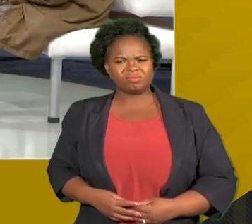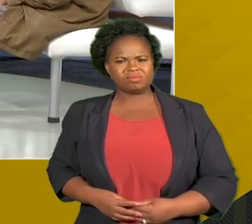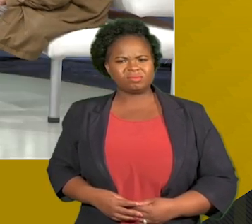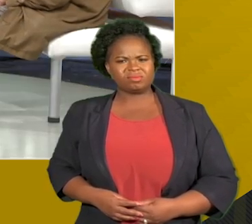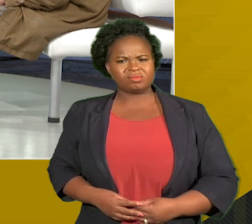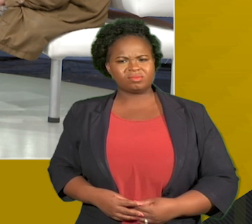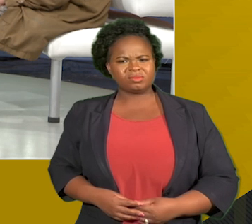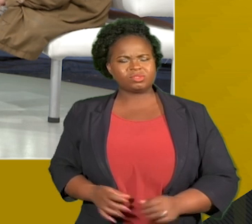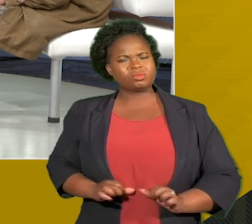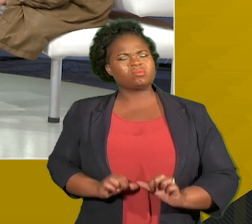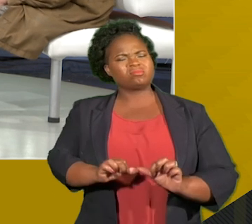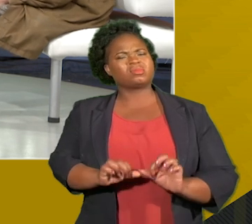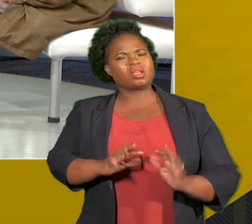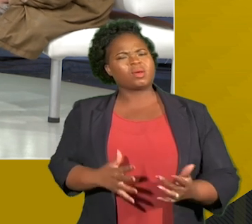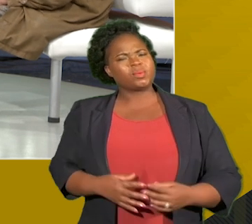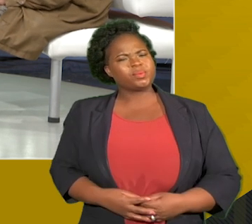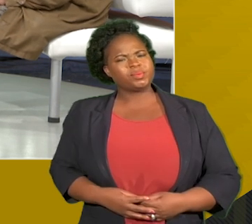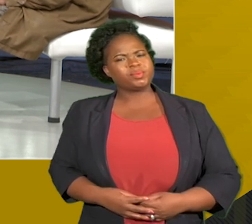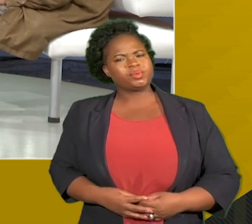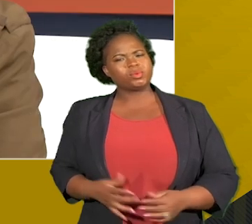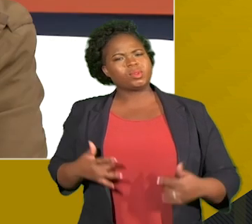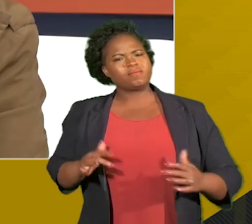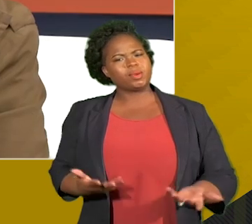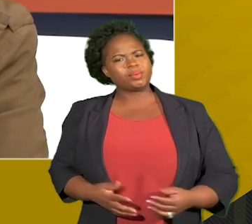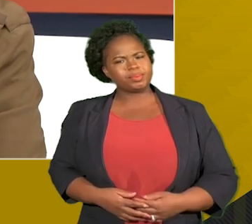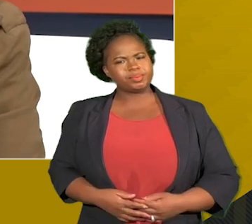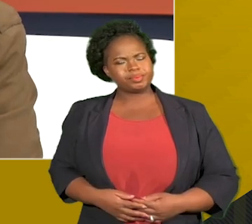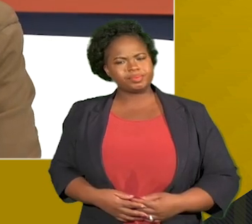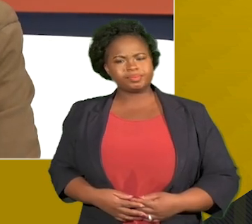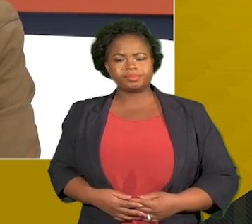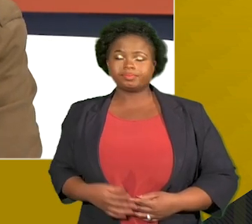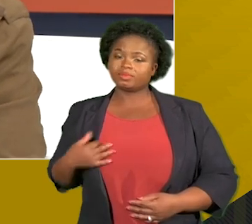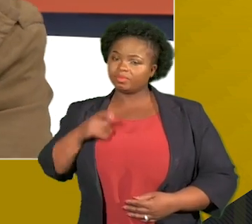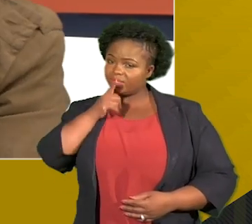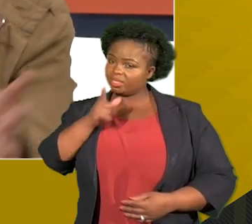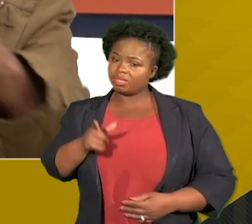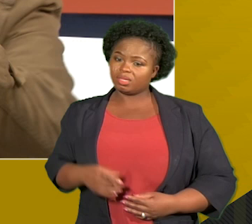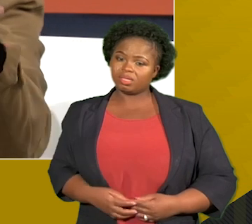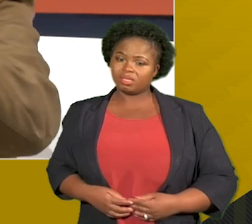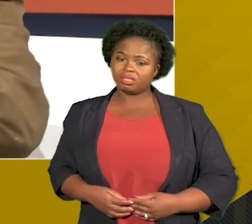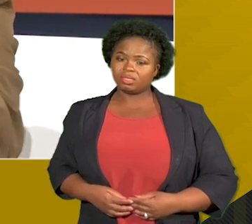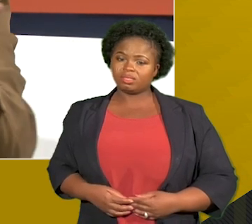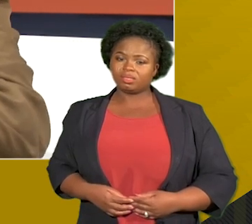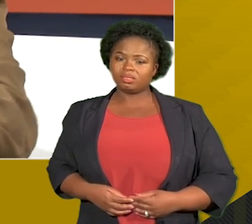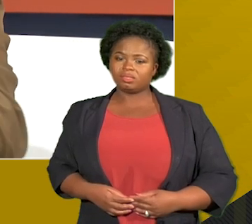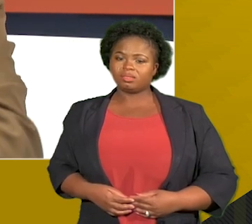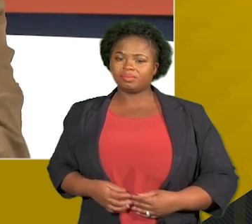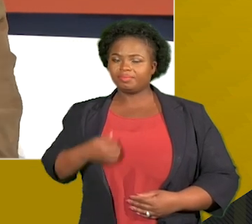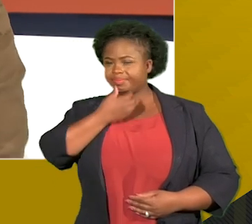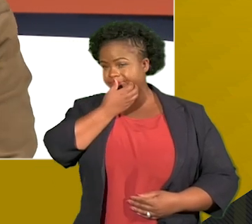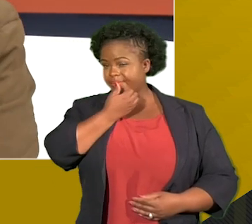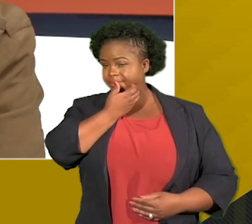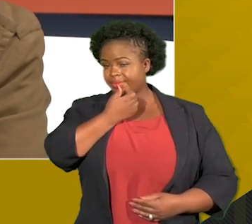Well, how do you sustain yourself? Okay, in the system. Yeah. This breath is contaminated oxygen